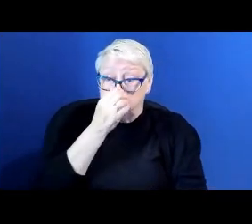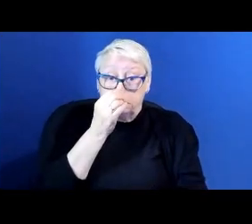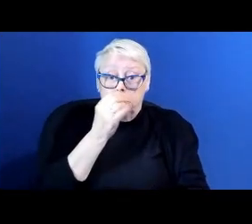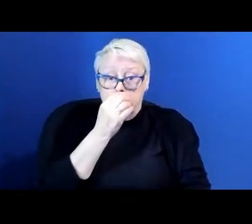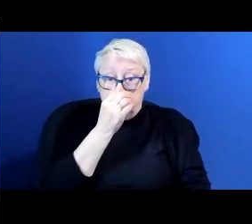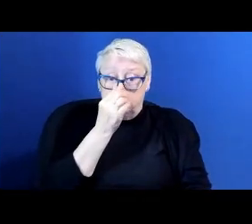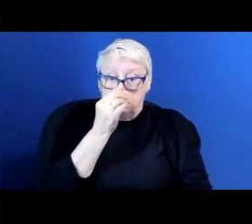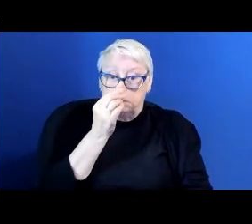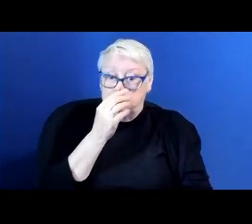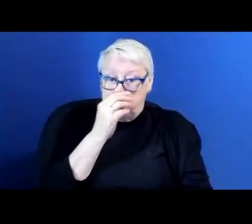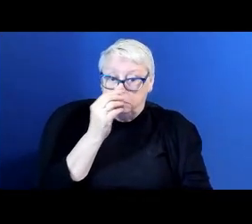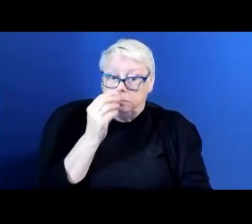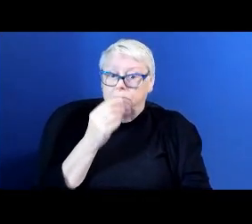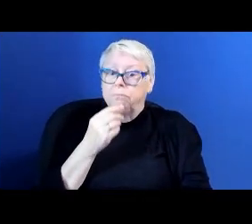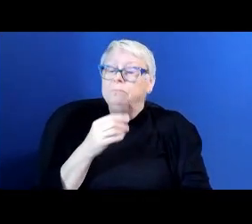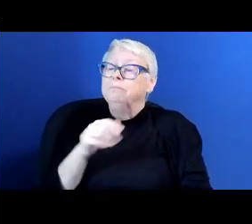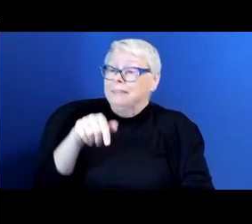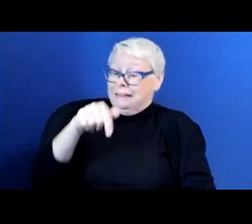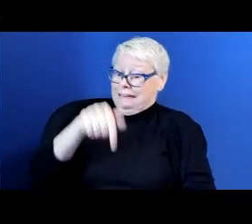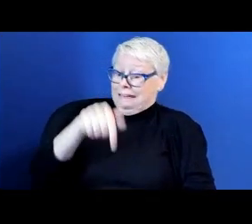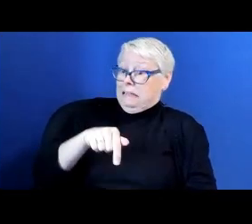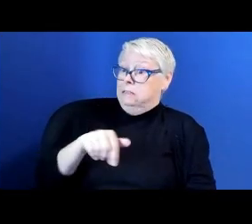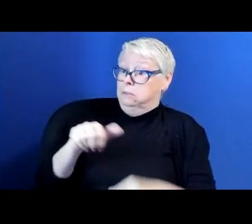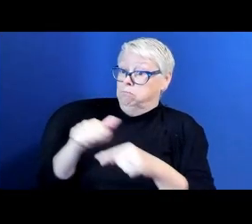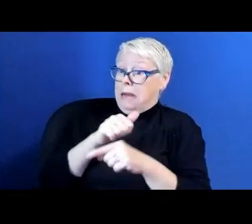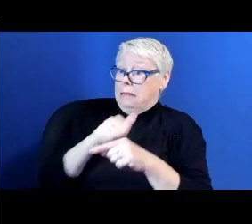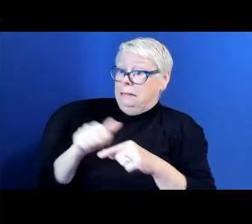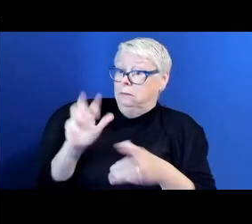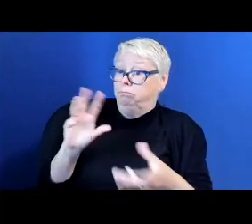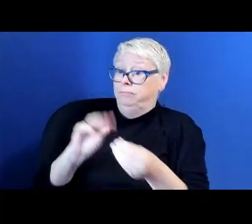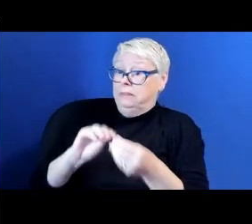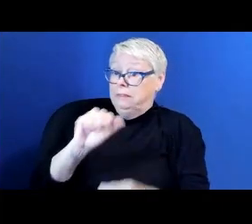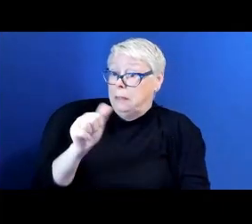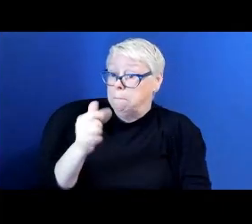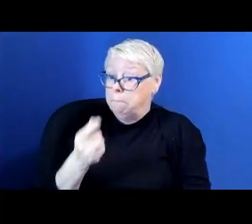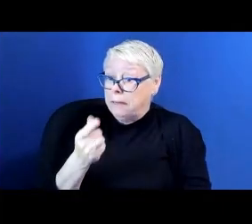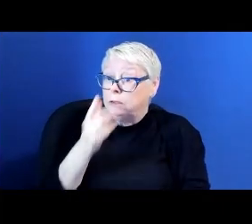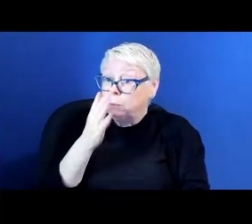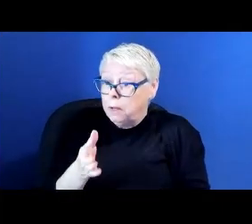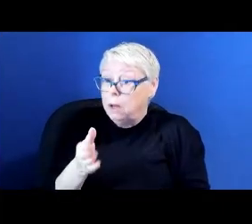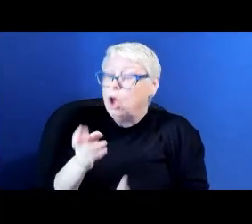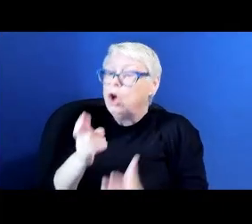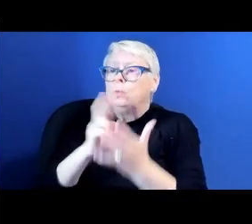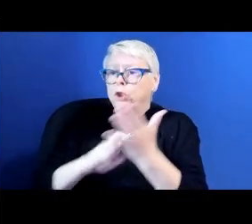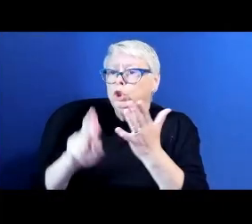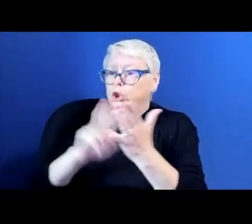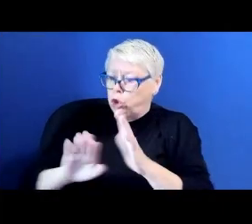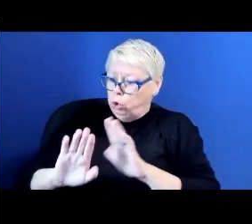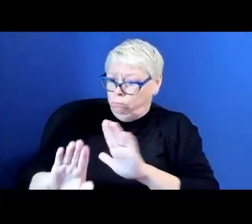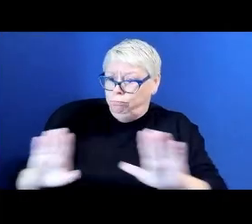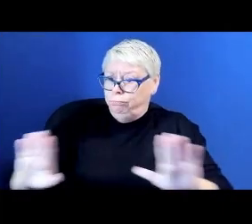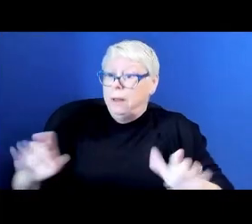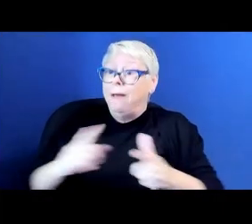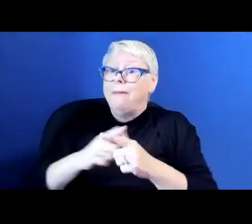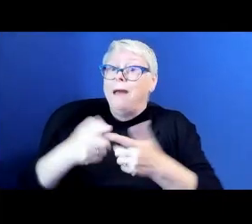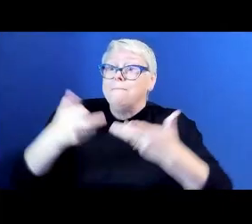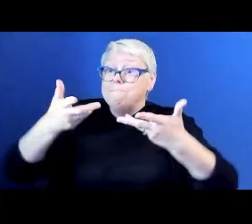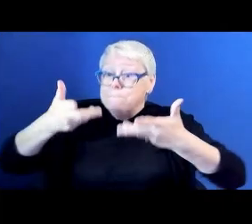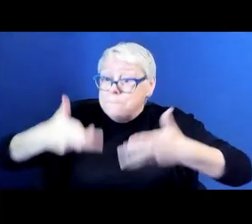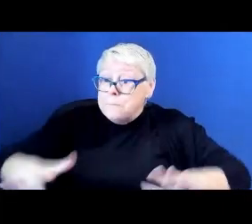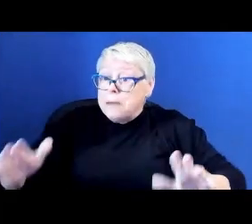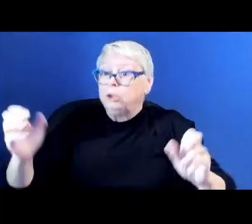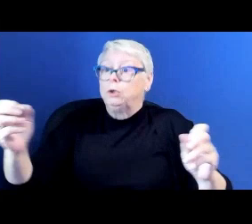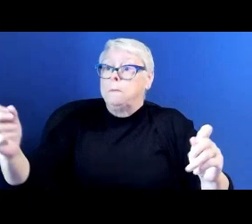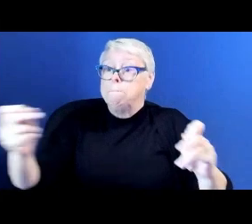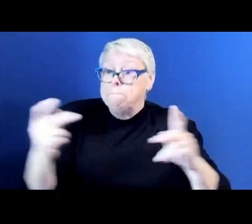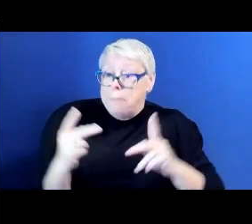We will have for this 10 minutes. You will do this research by your own, and then we will return back and we will do short